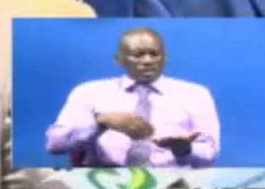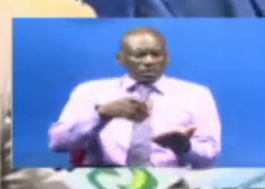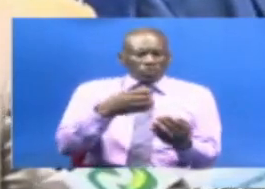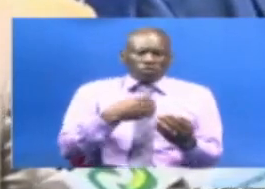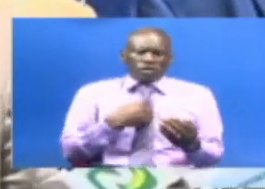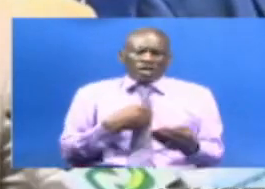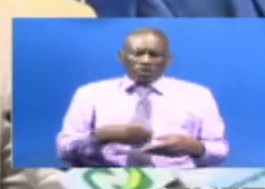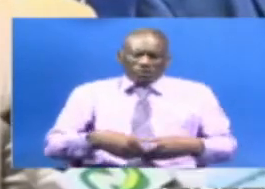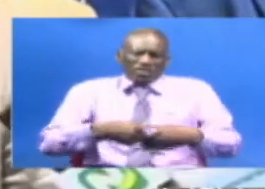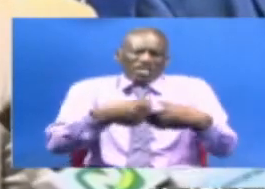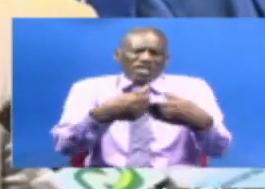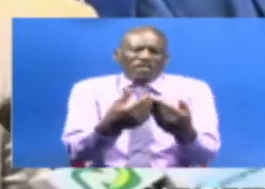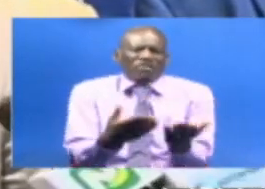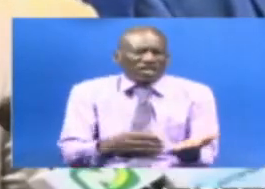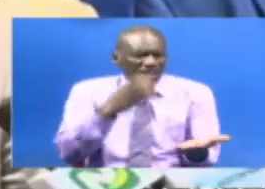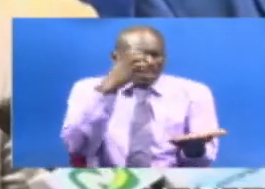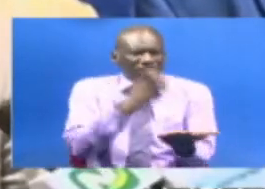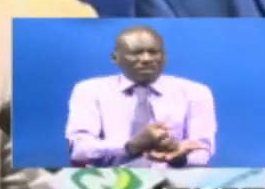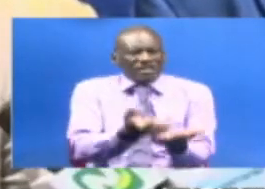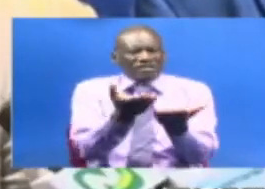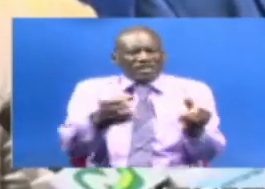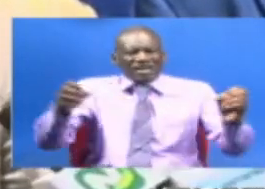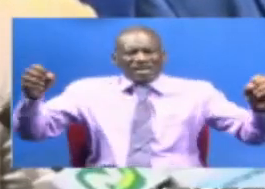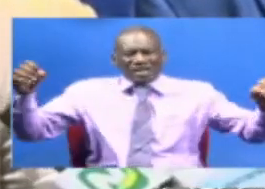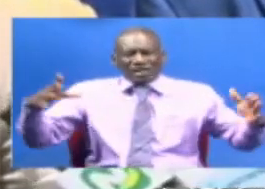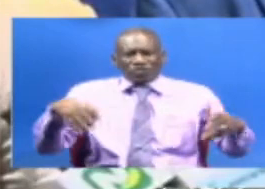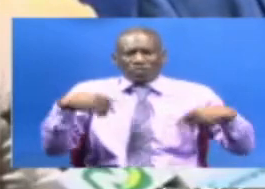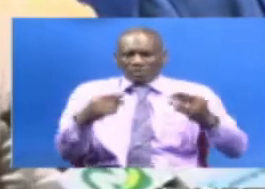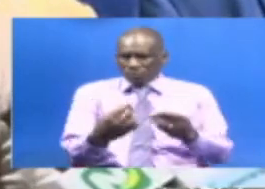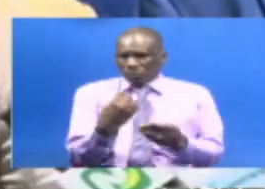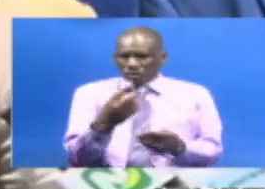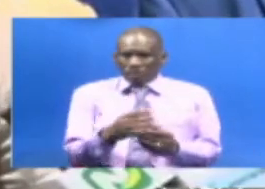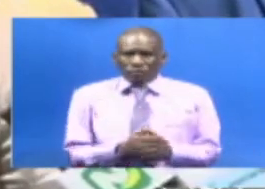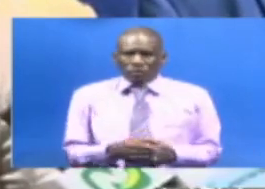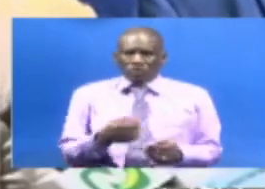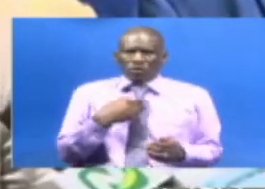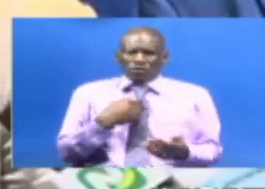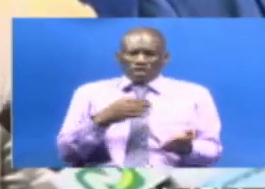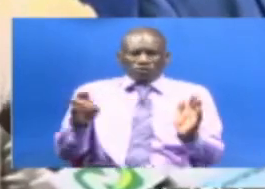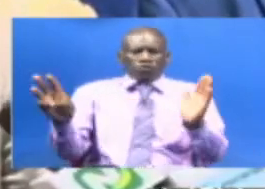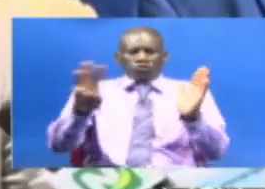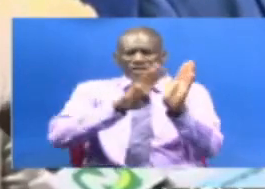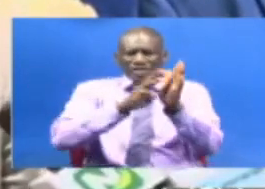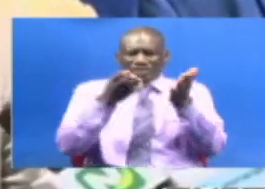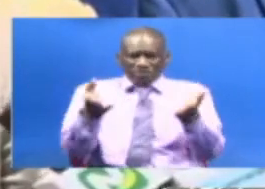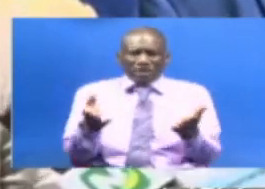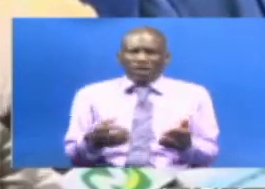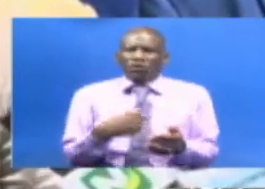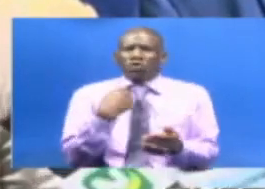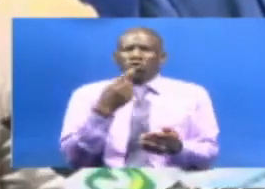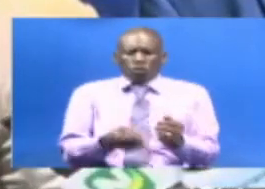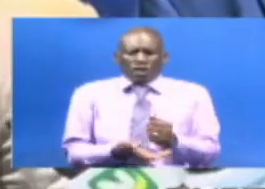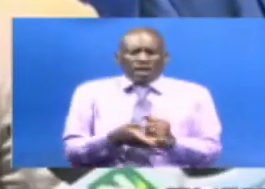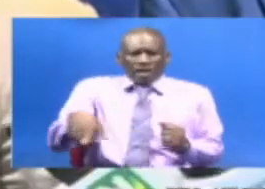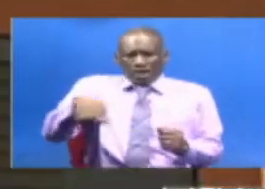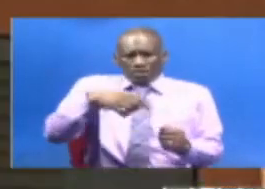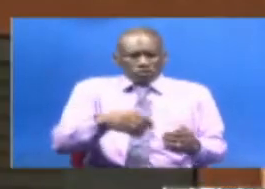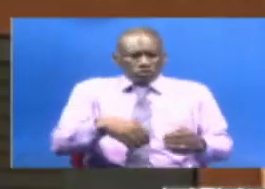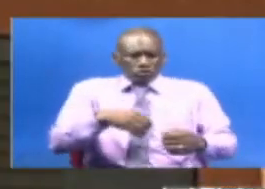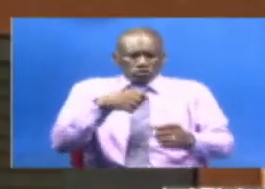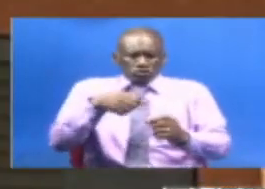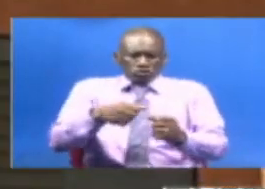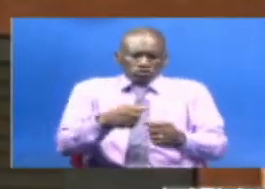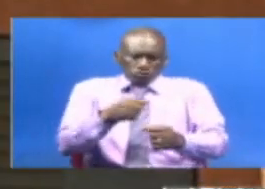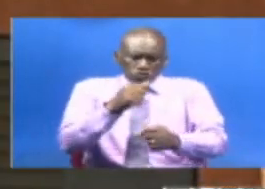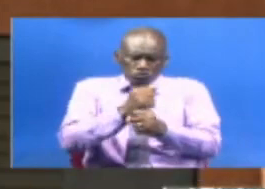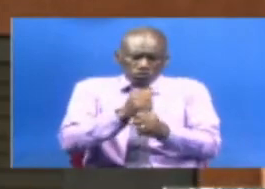laid our evidence, documentary evidence. We have witnesses who will help us build our case. A total